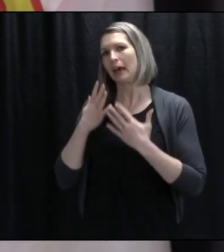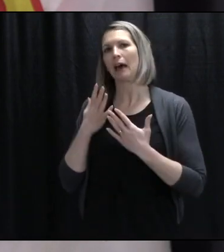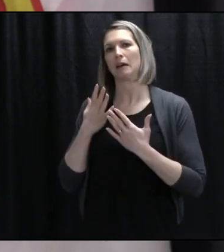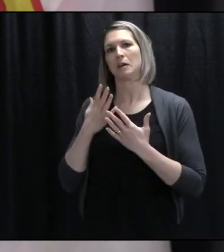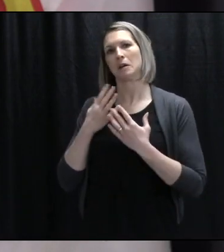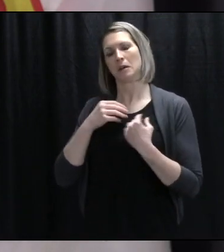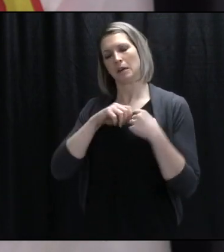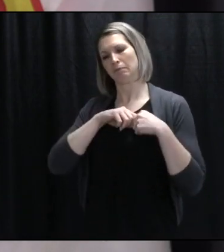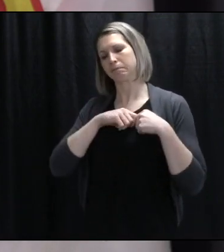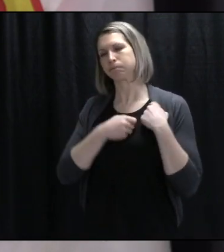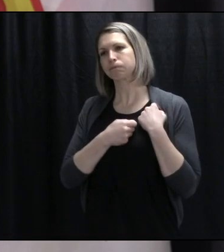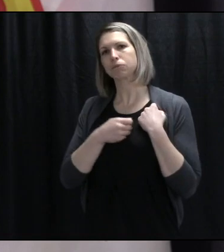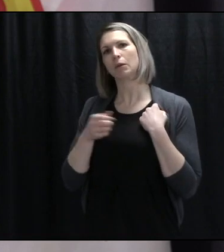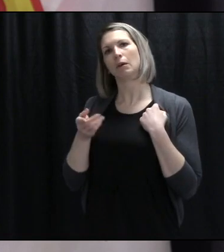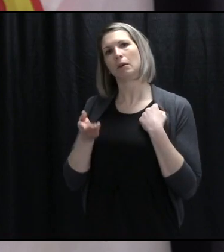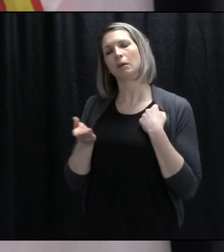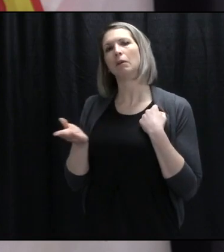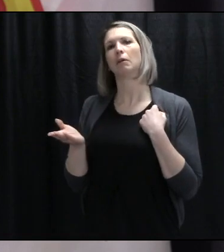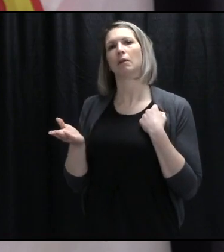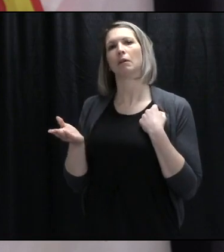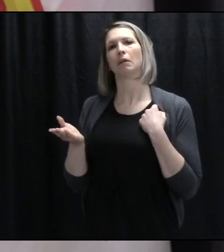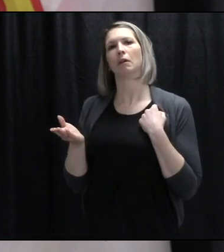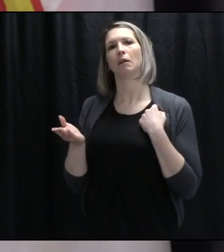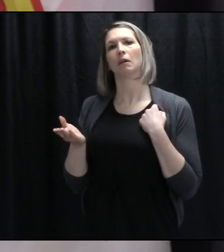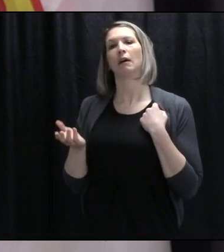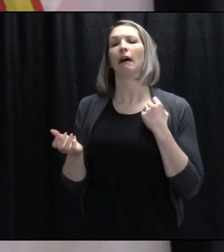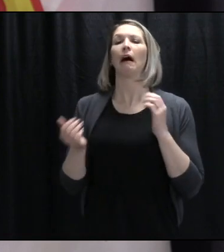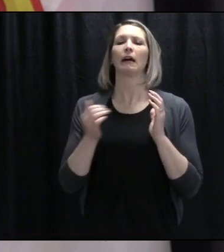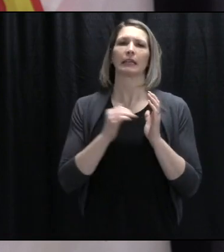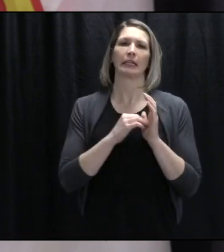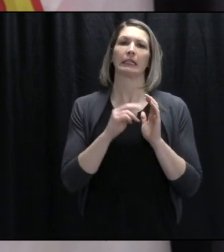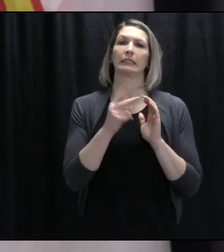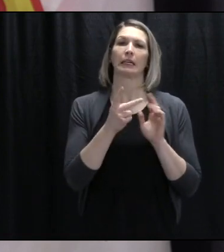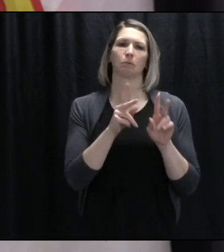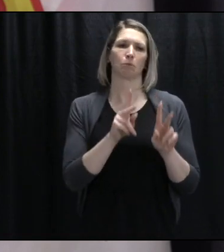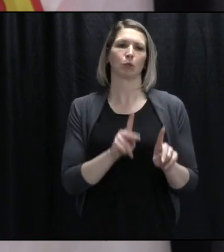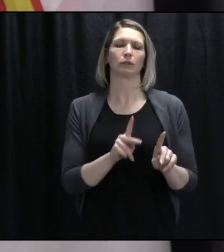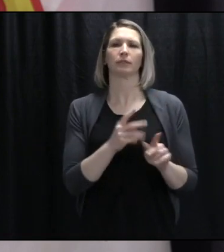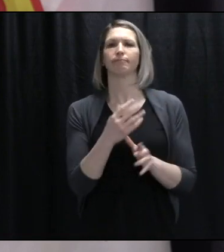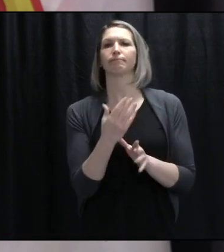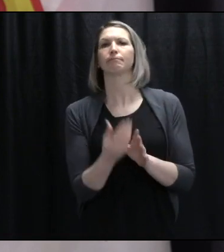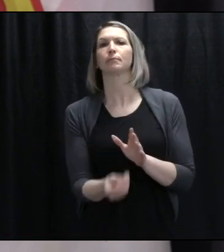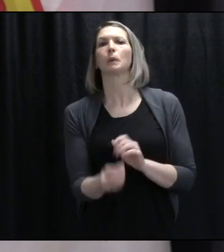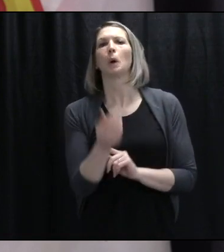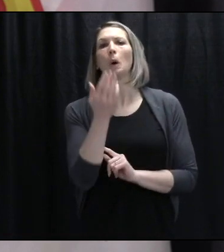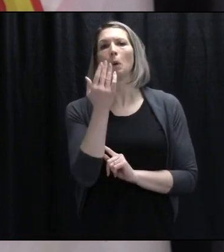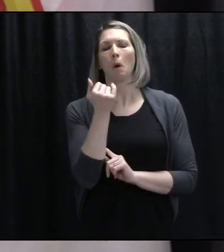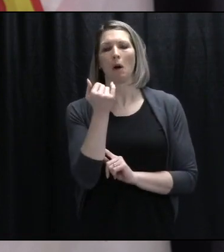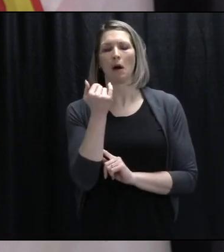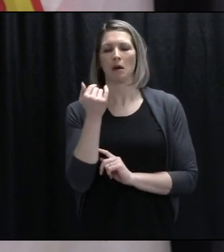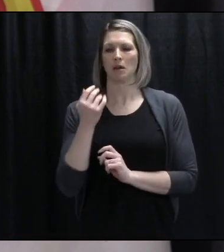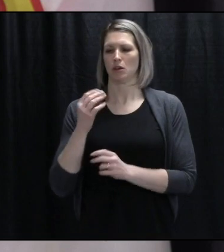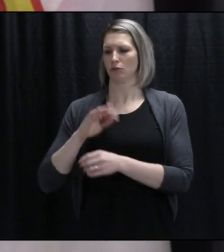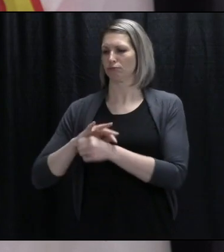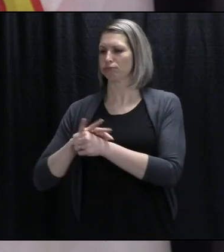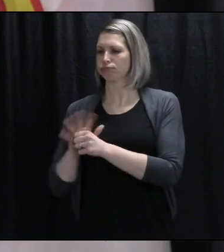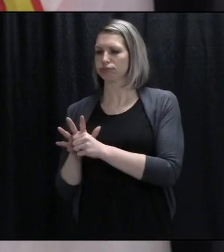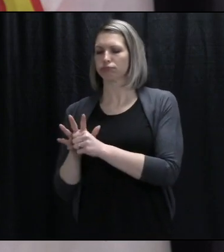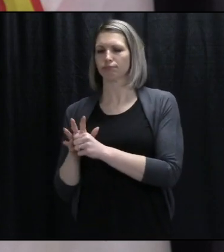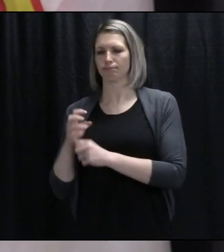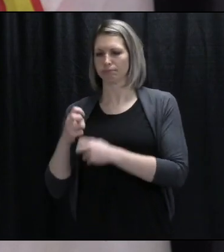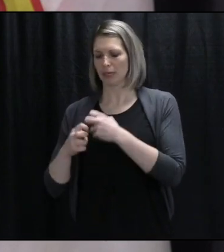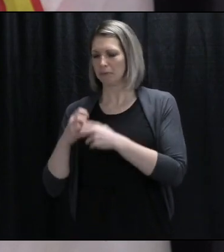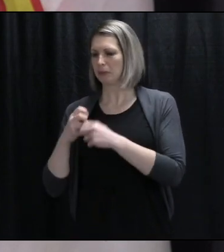This is the second death of a resident within our province due to complications of COVID-19. Our first death was on March the